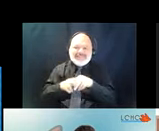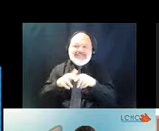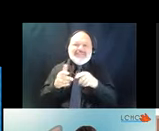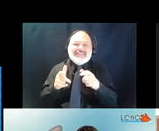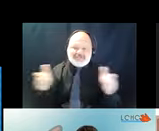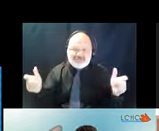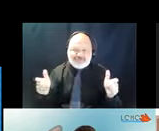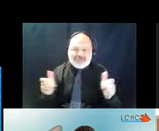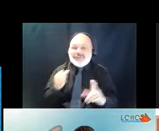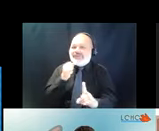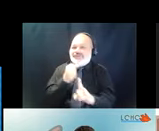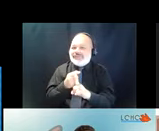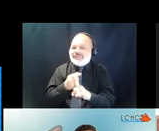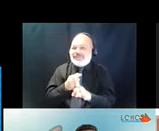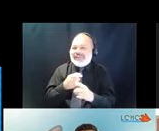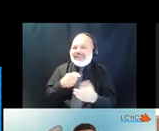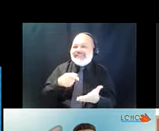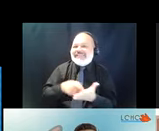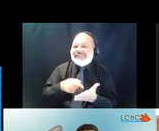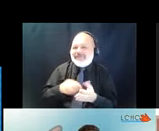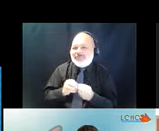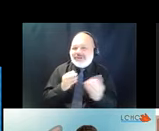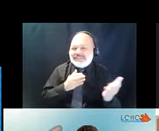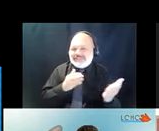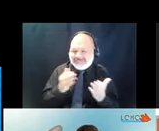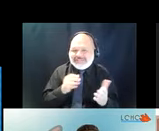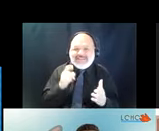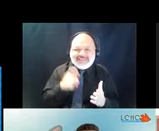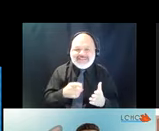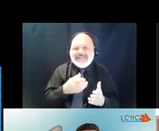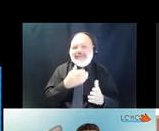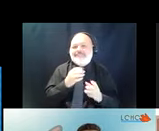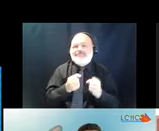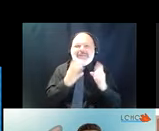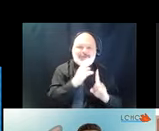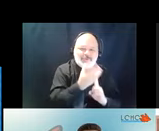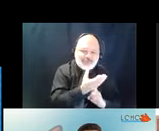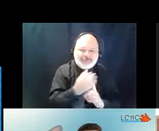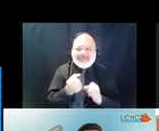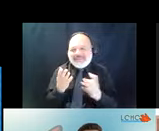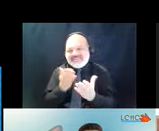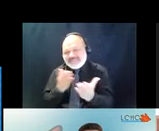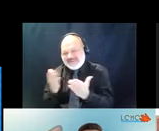for the demand for services that are multicultural and multilingual to better serve this population. Next slide.